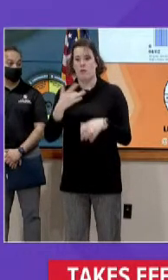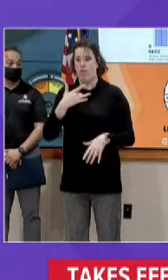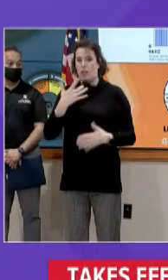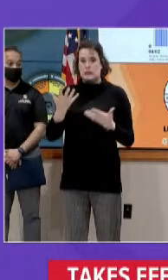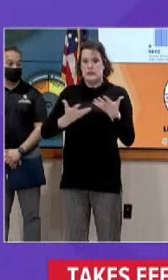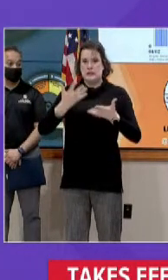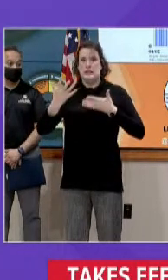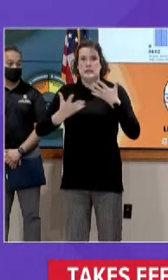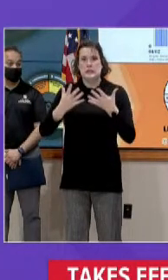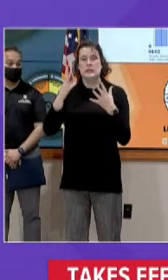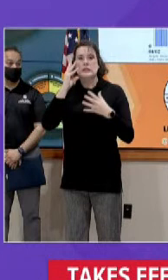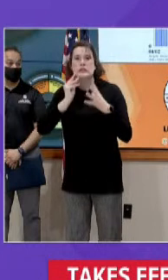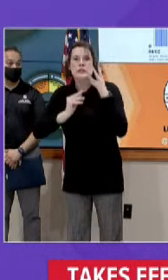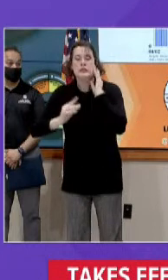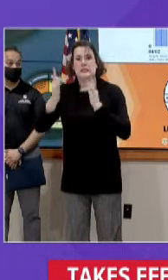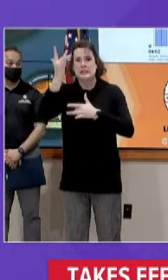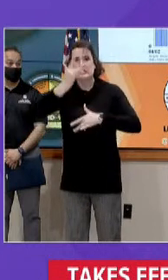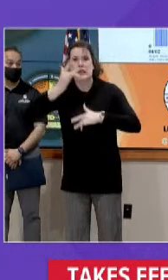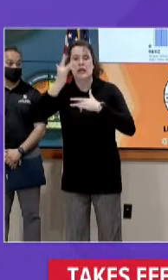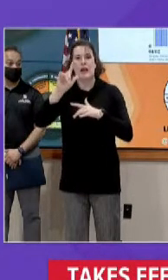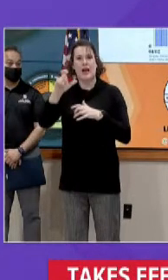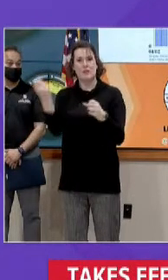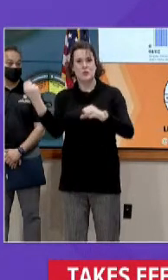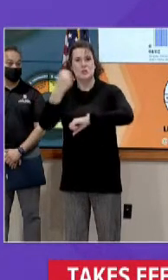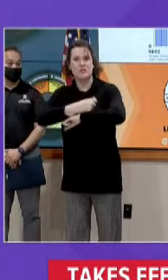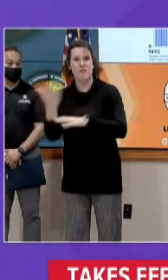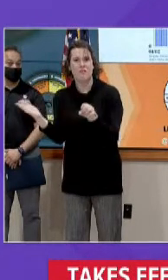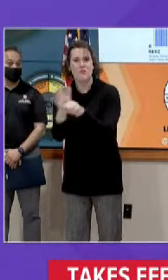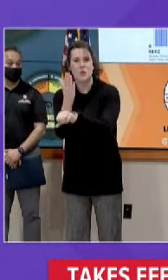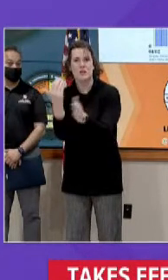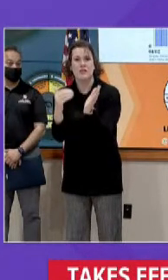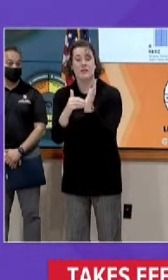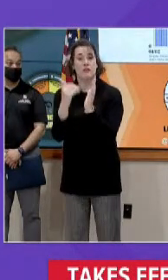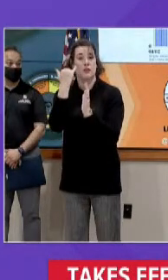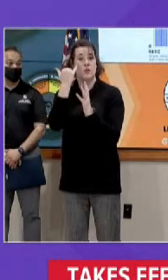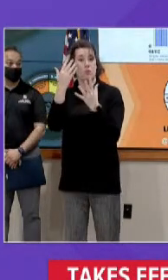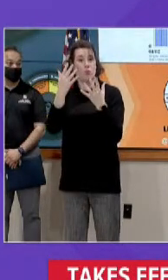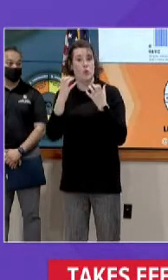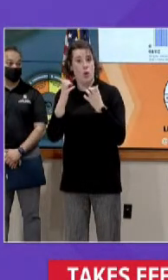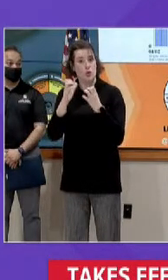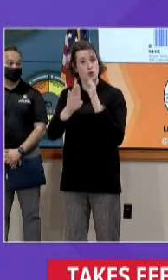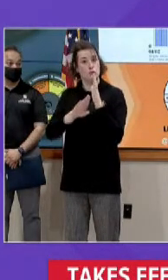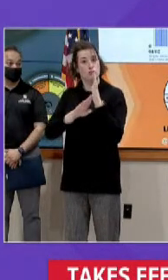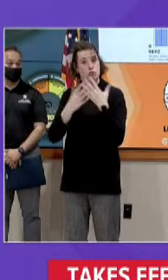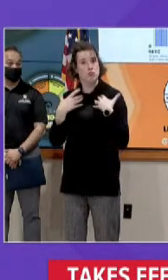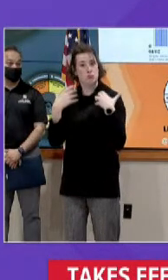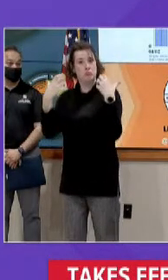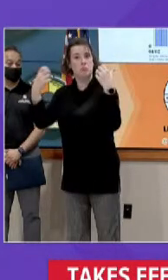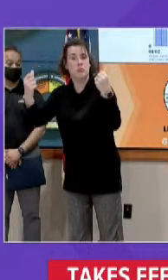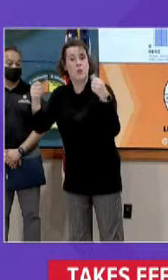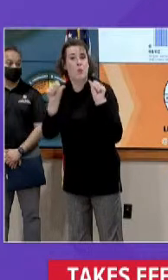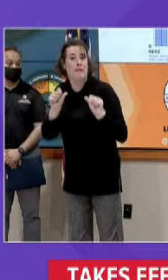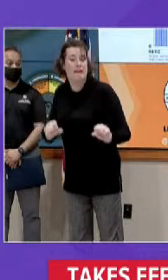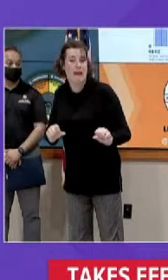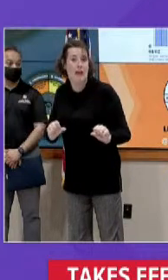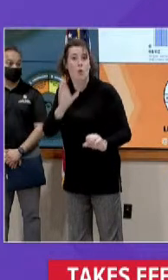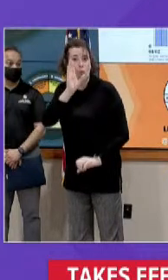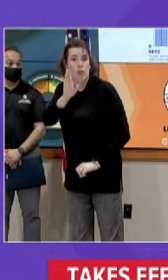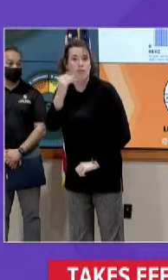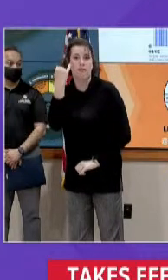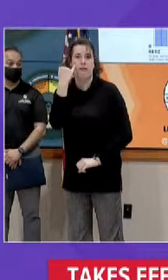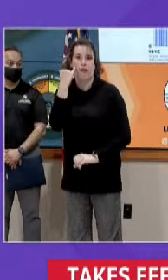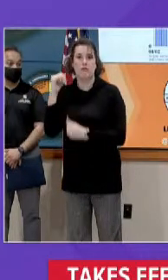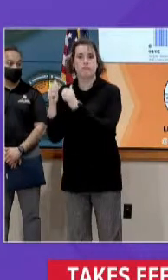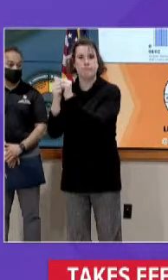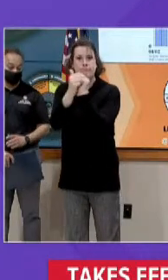to where we have to shut down again. If we really want to get to the other side of this, and we can, and we will if we work together, we need